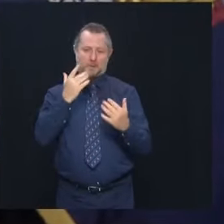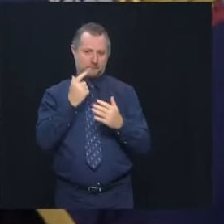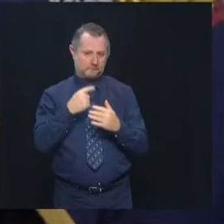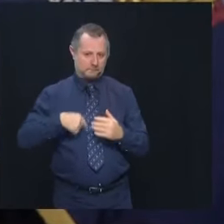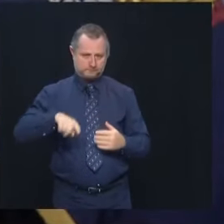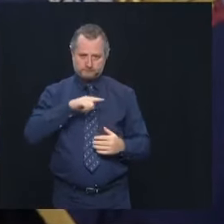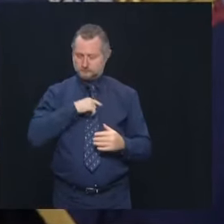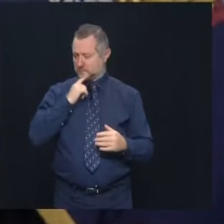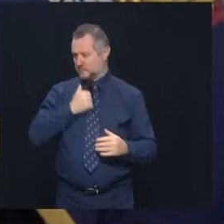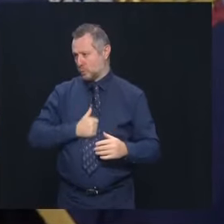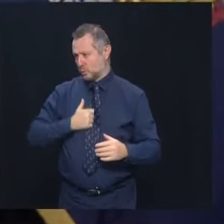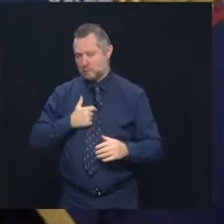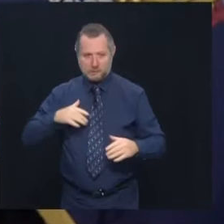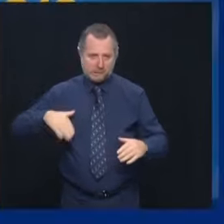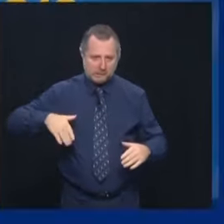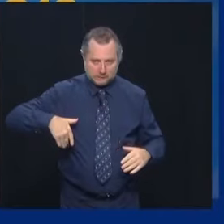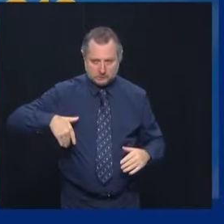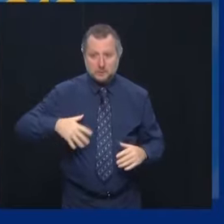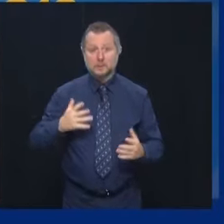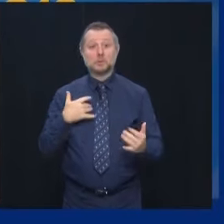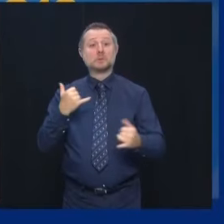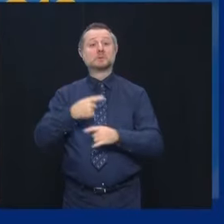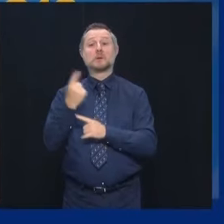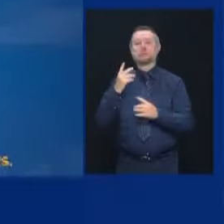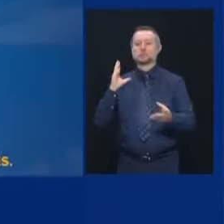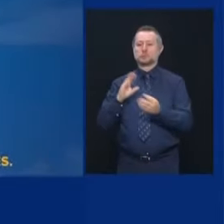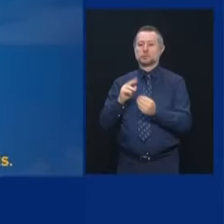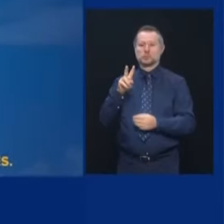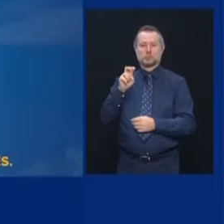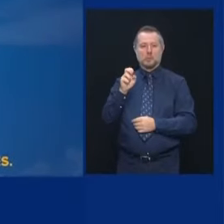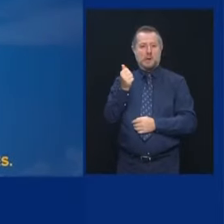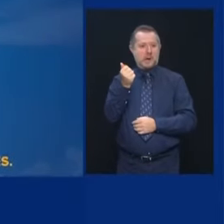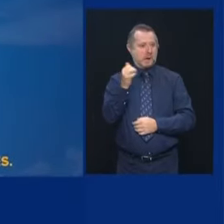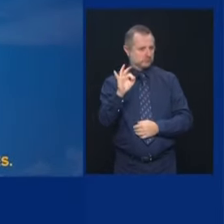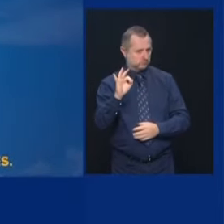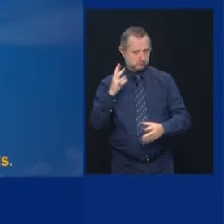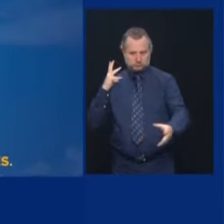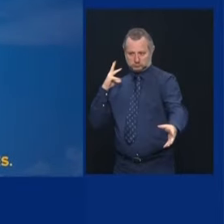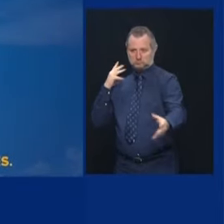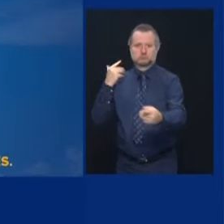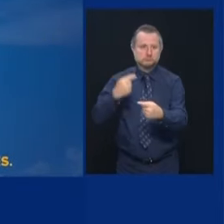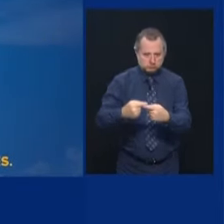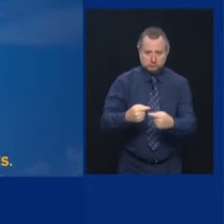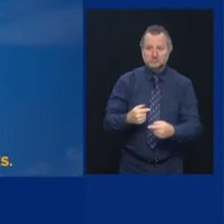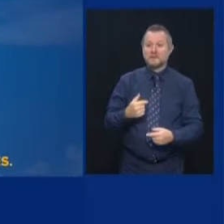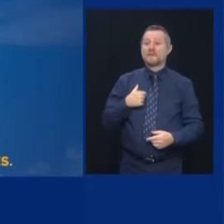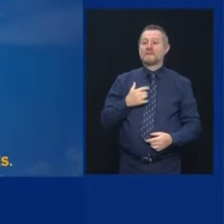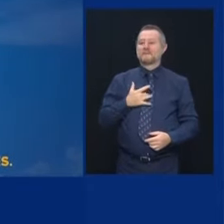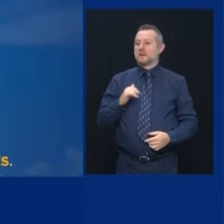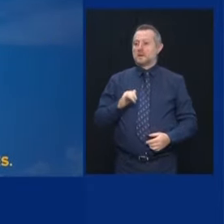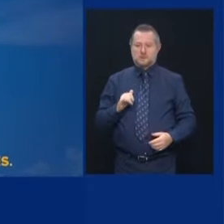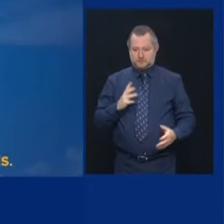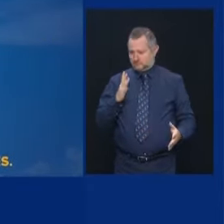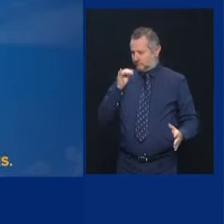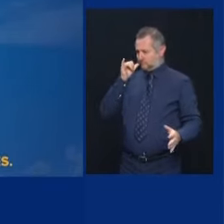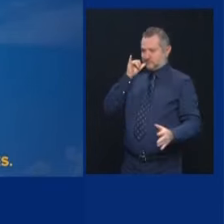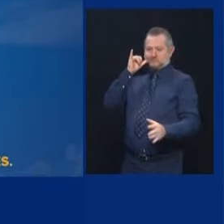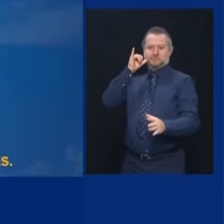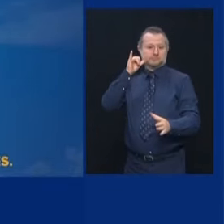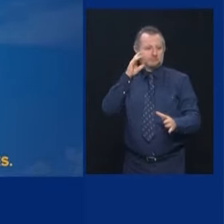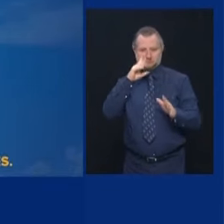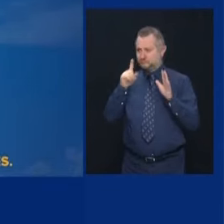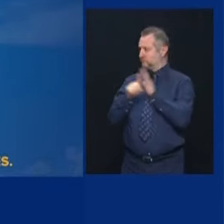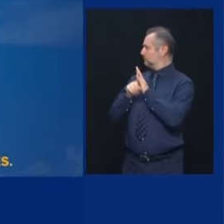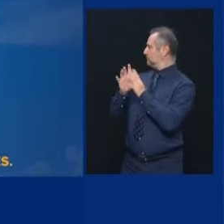Today is day 219, but it feels like just yesterday that this started, doesn't it? Have